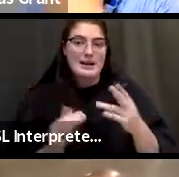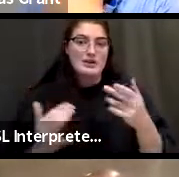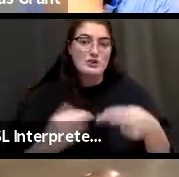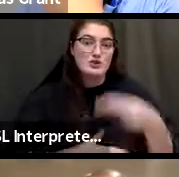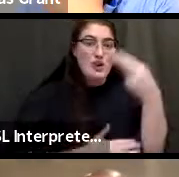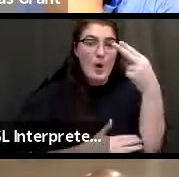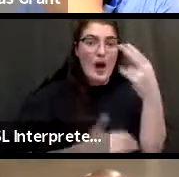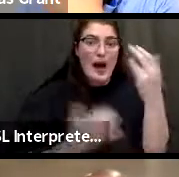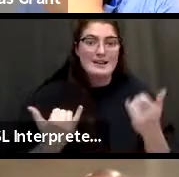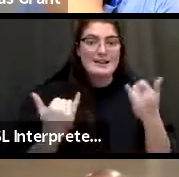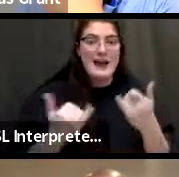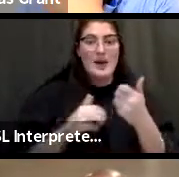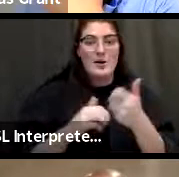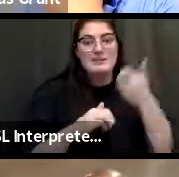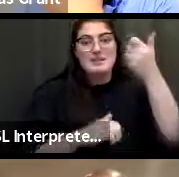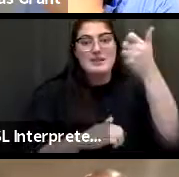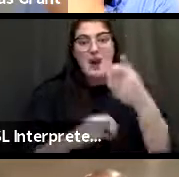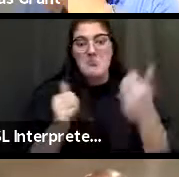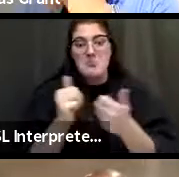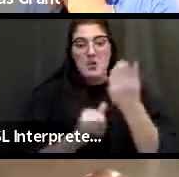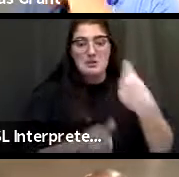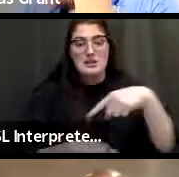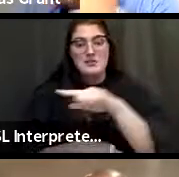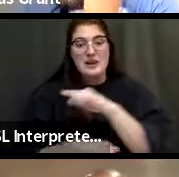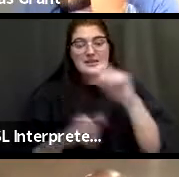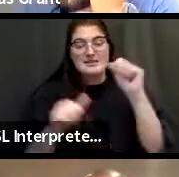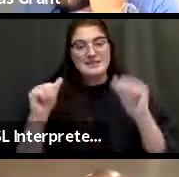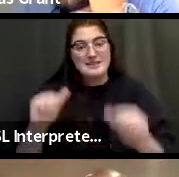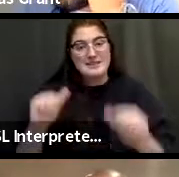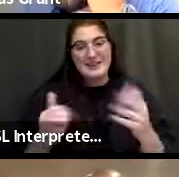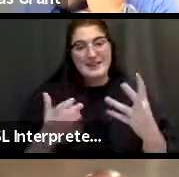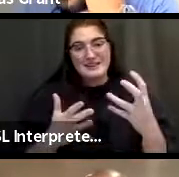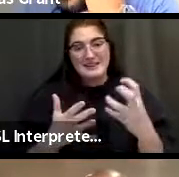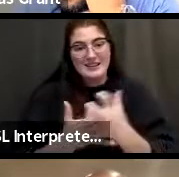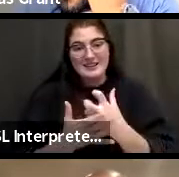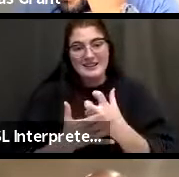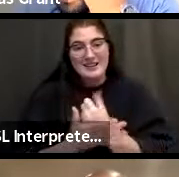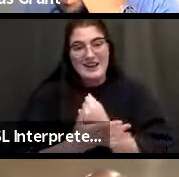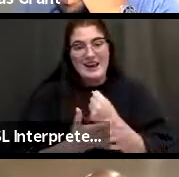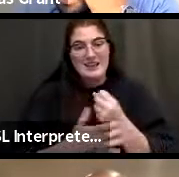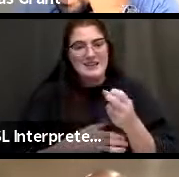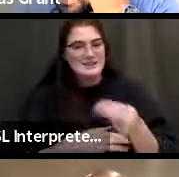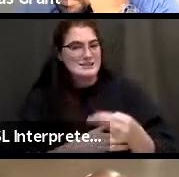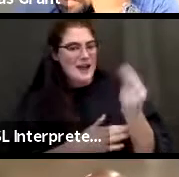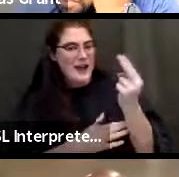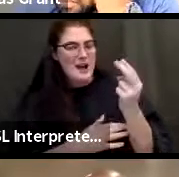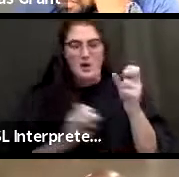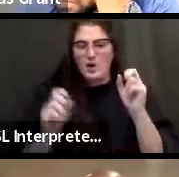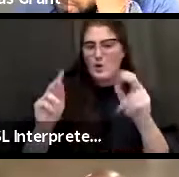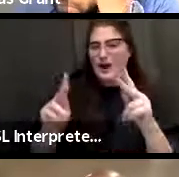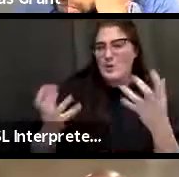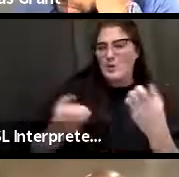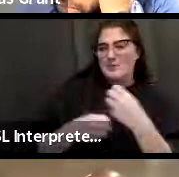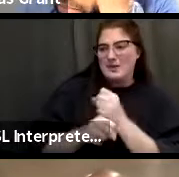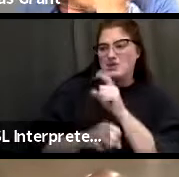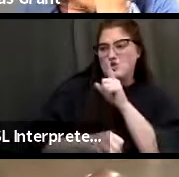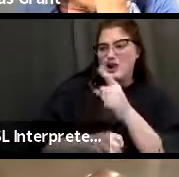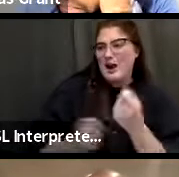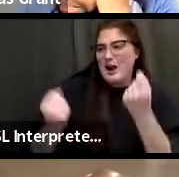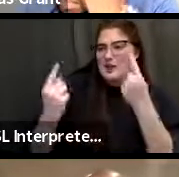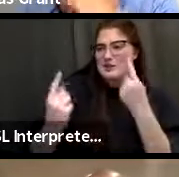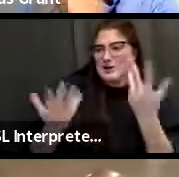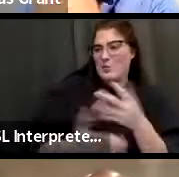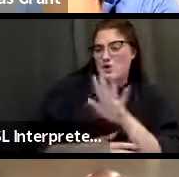it's beyond what most of us can even remotely get to. It's high okay, let me make sure I understand what you're saying.